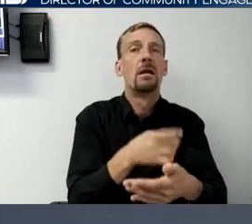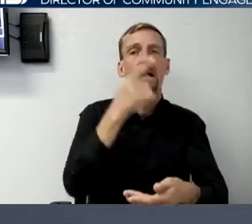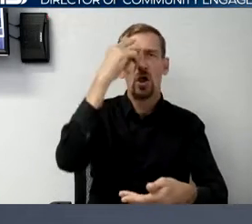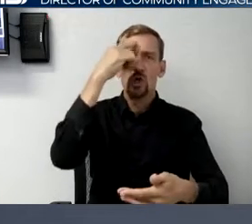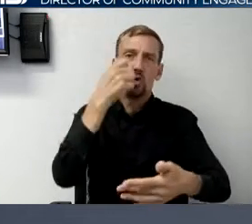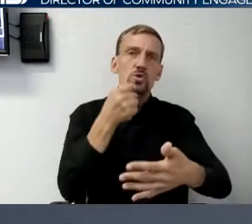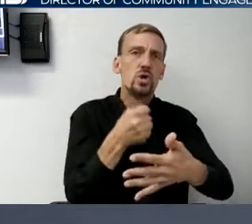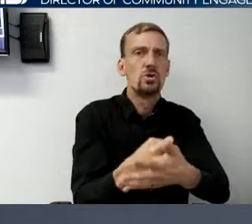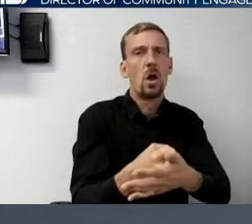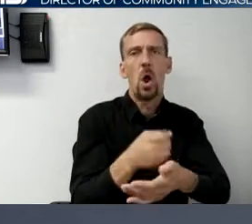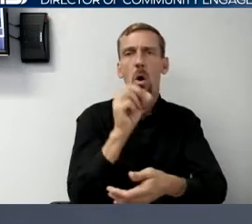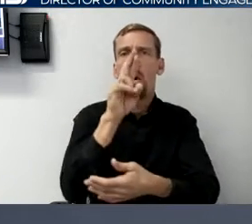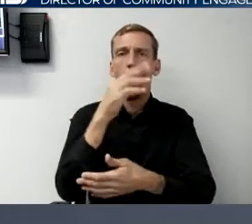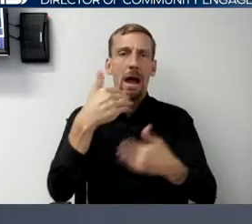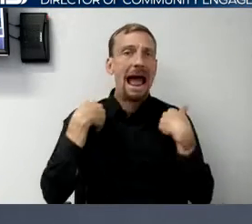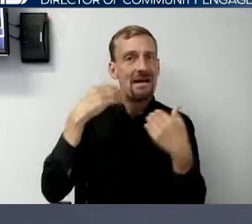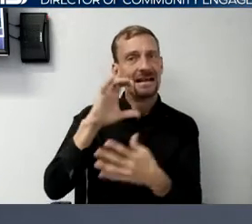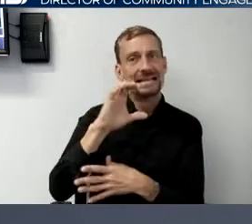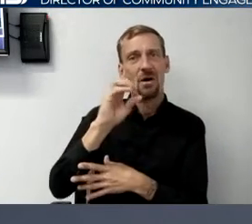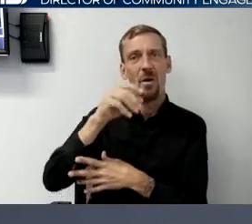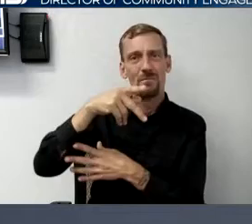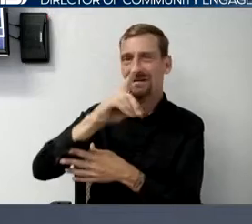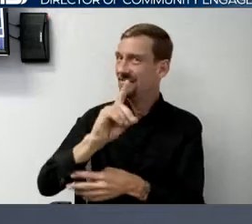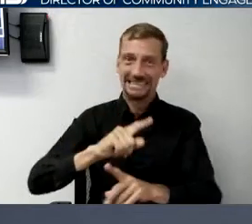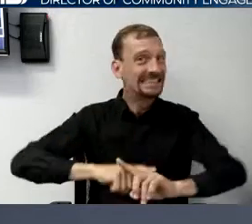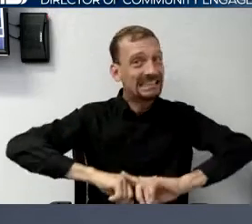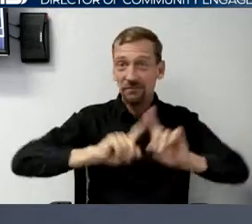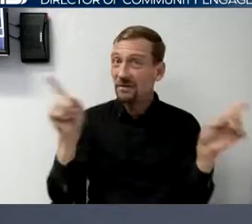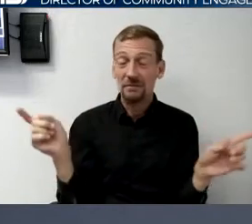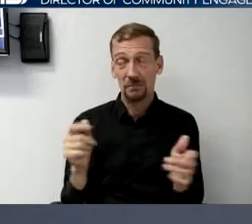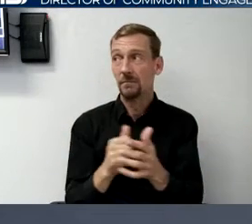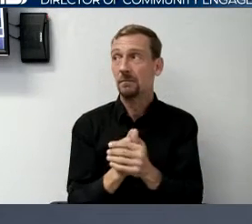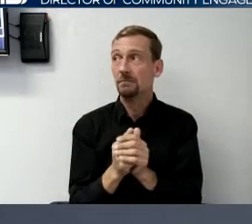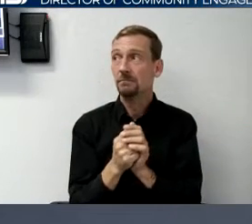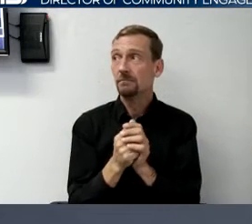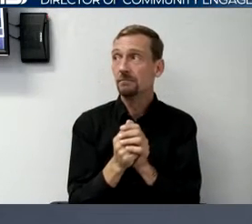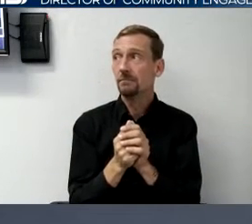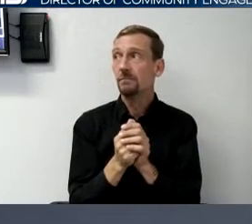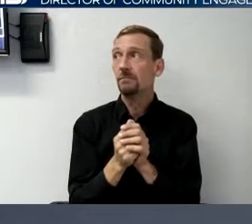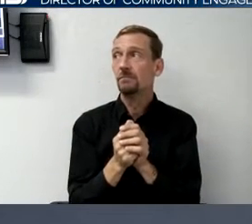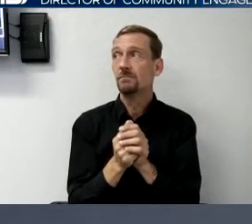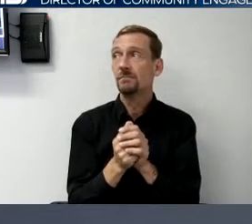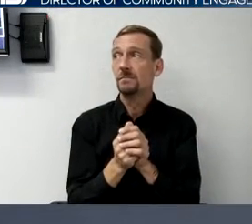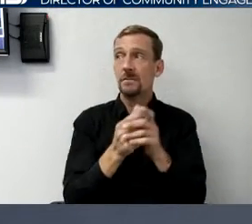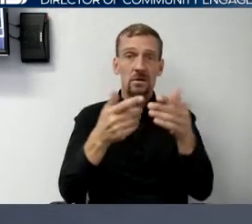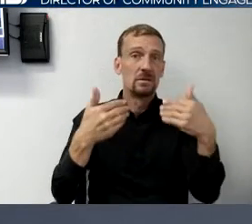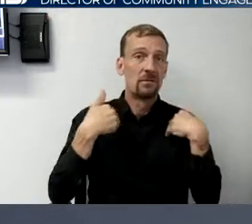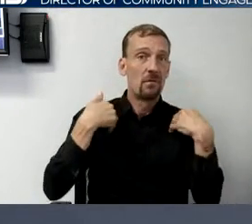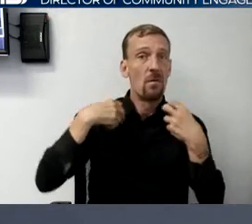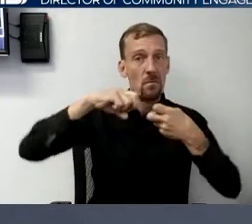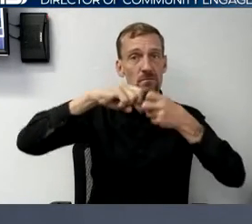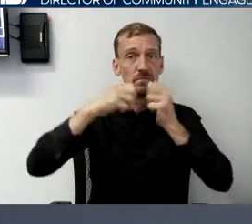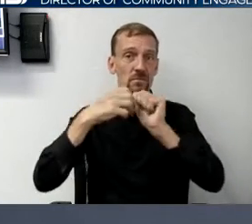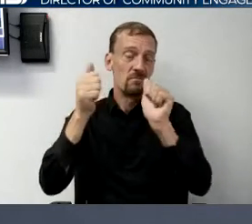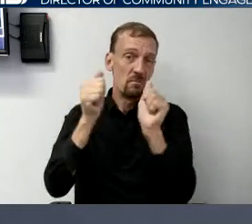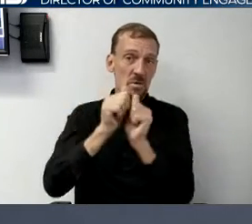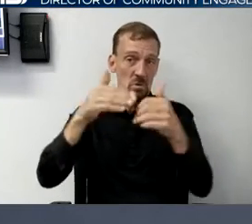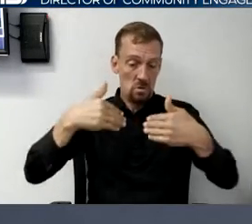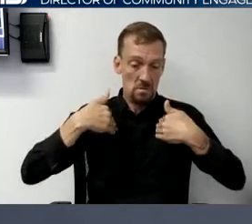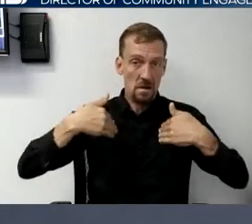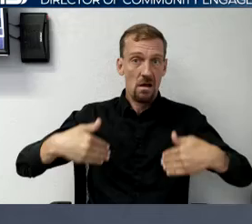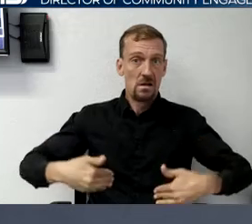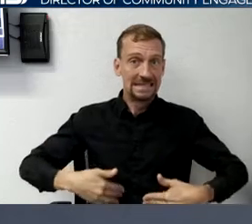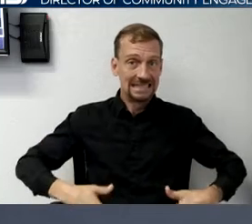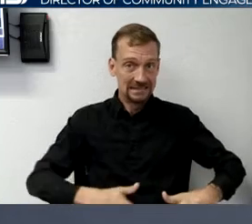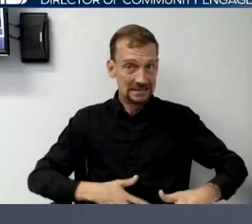have COPD, or you're a renal patient. Those are